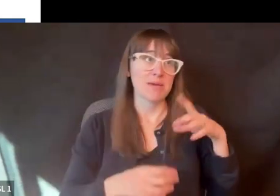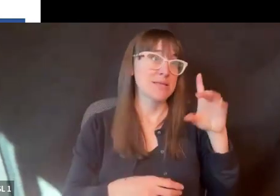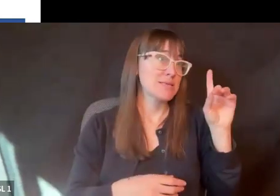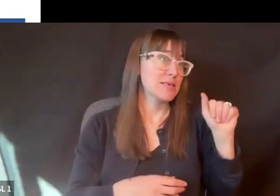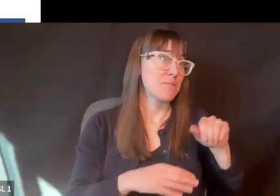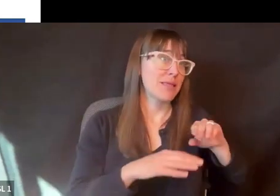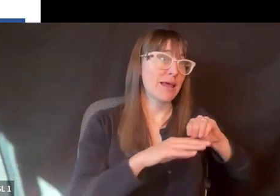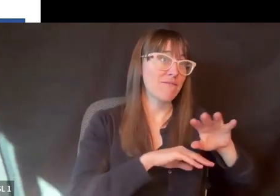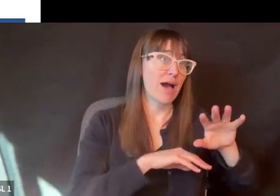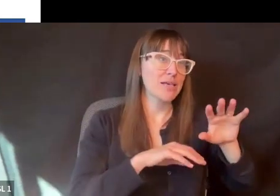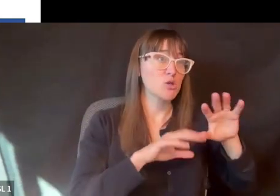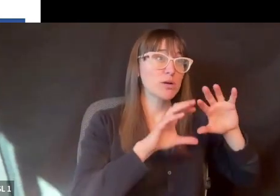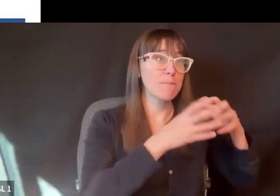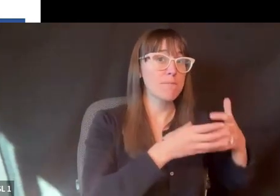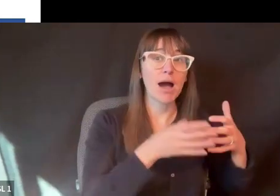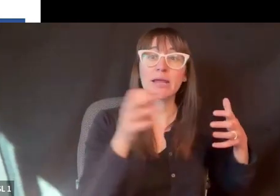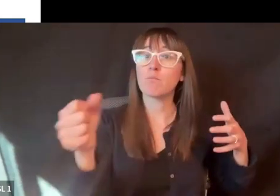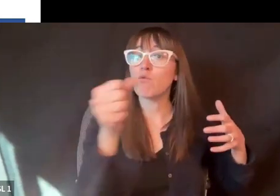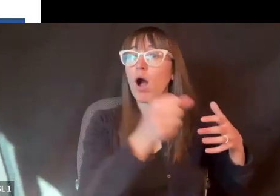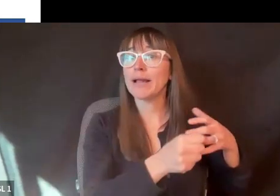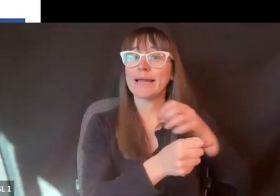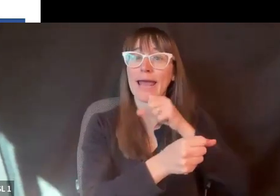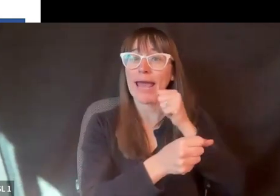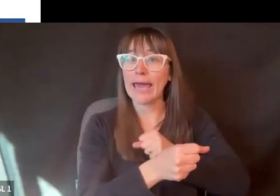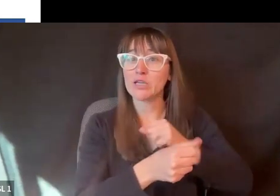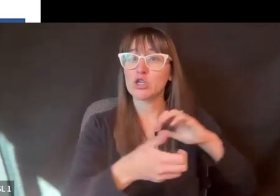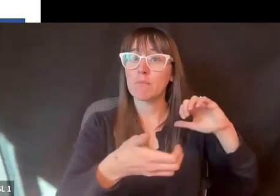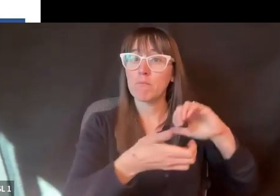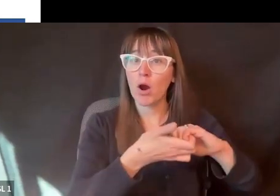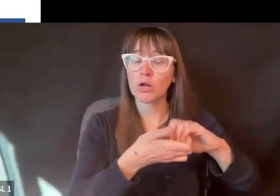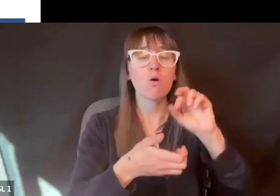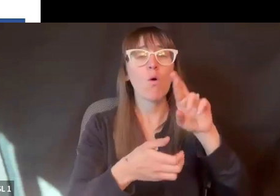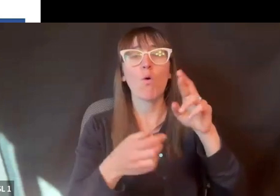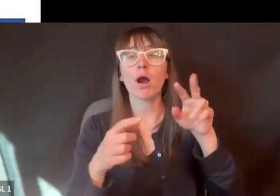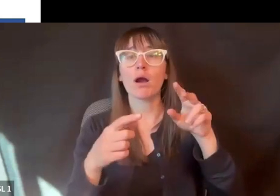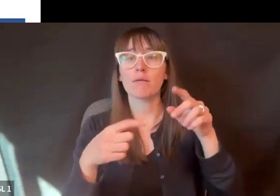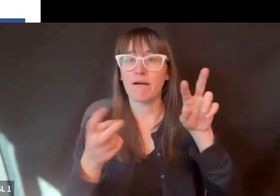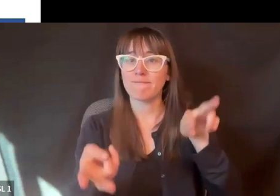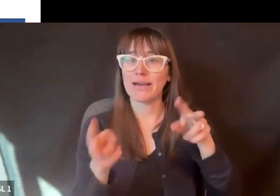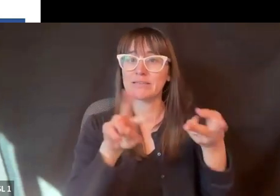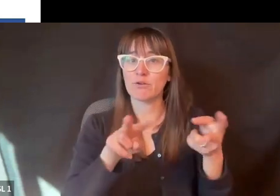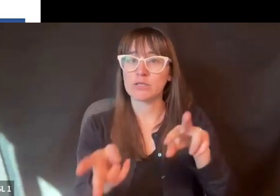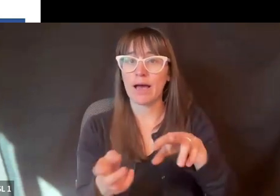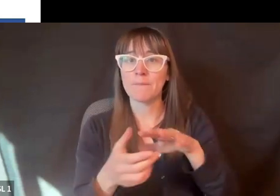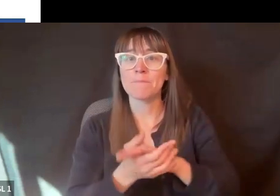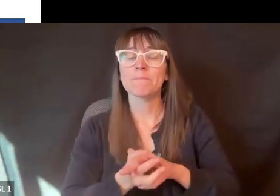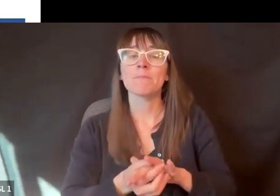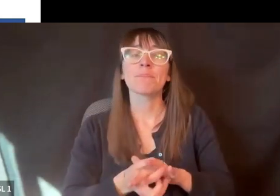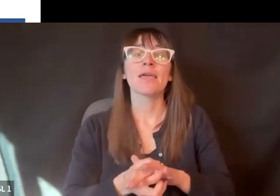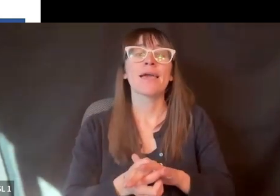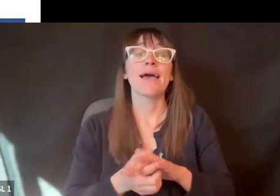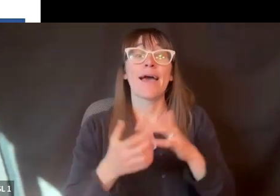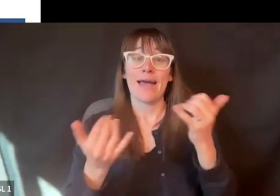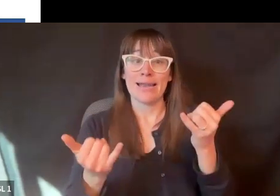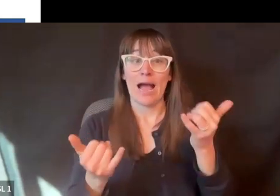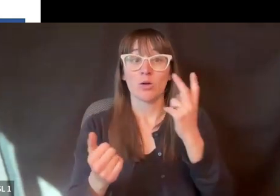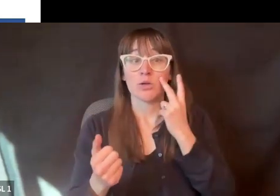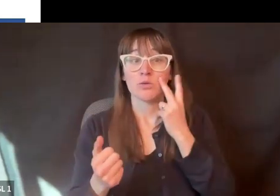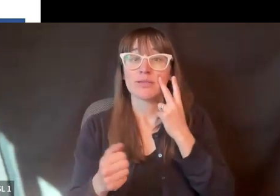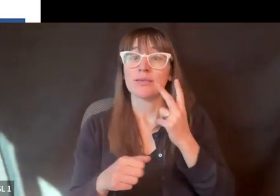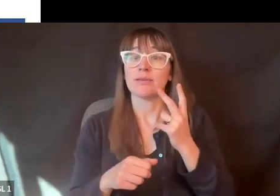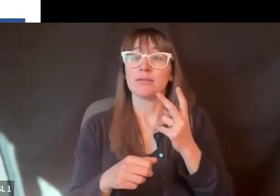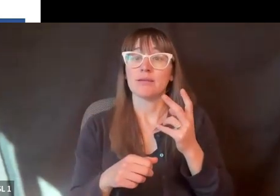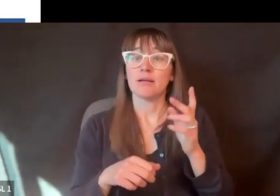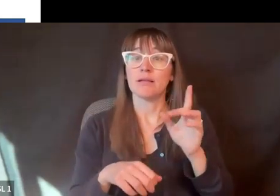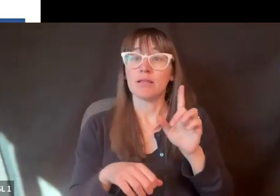was a disability advisory body, bringing in the aging partners, or vice versa. And then you see here, even at the state level, where it really